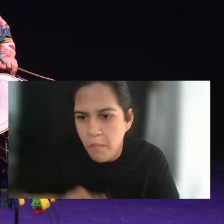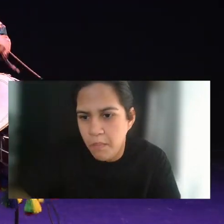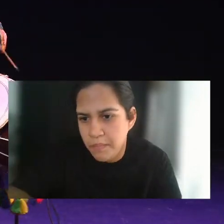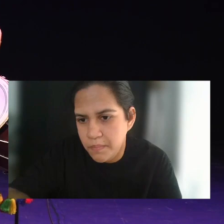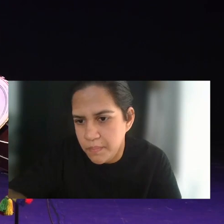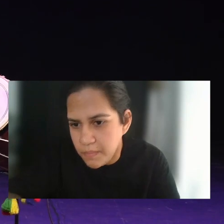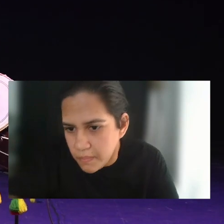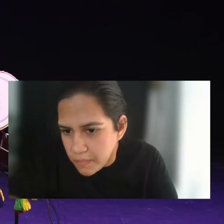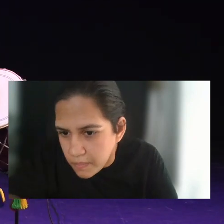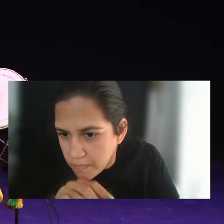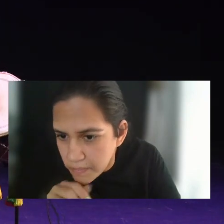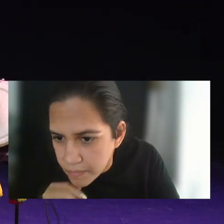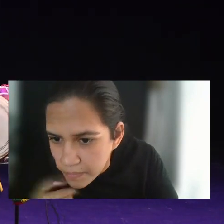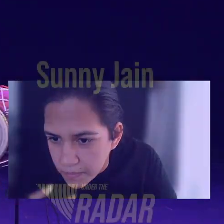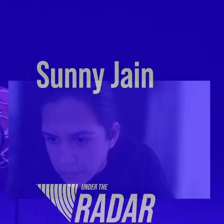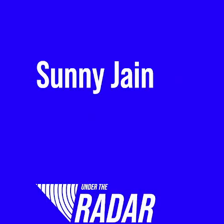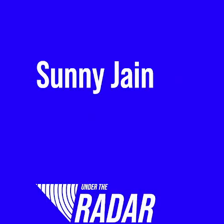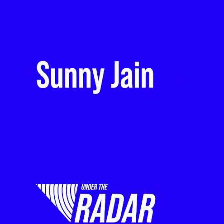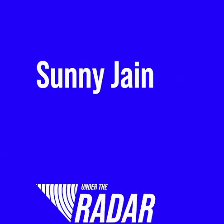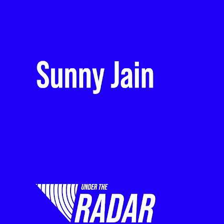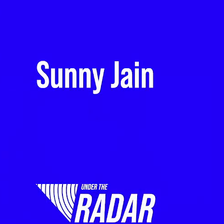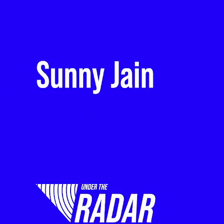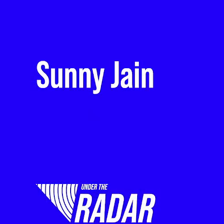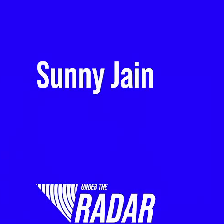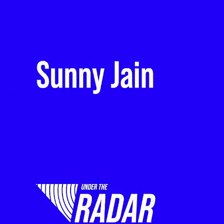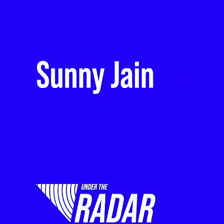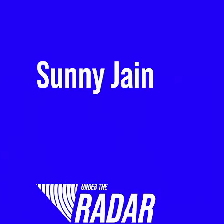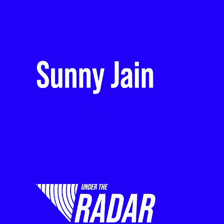Can I ask everyone to...